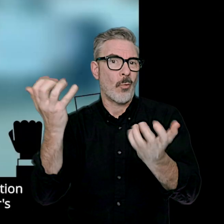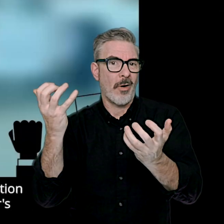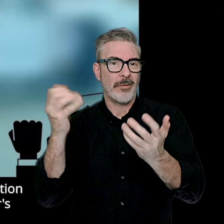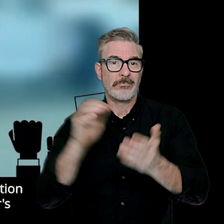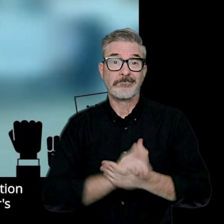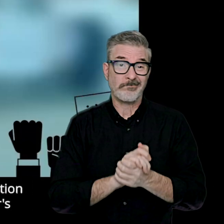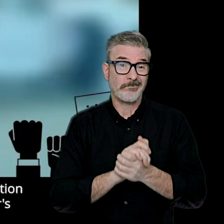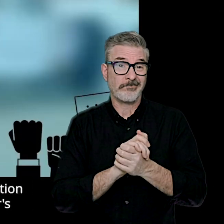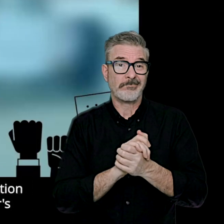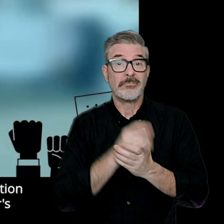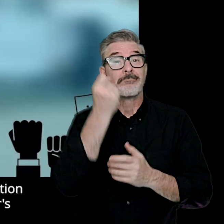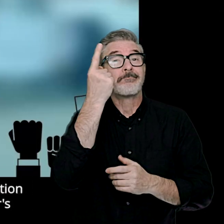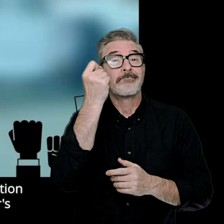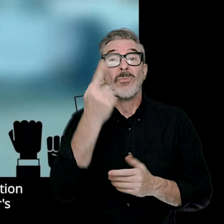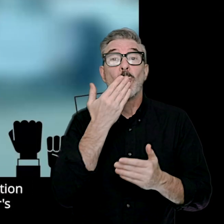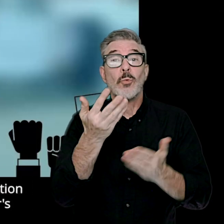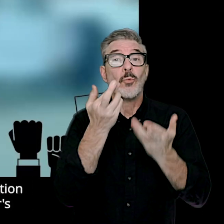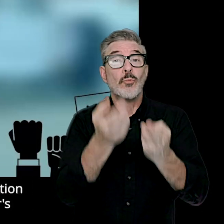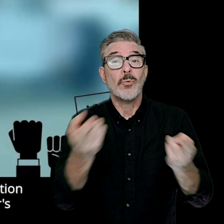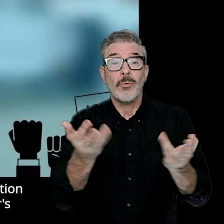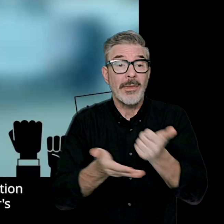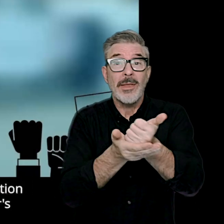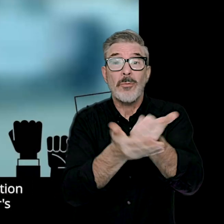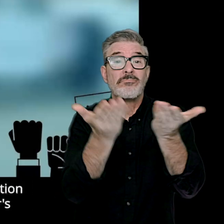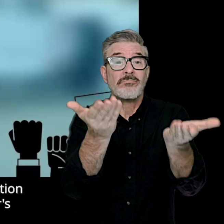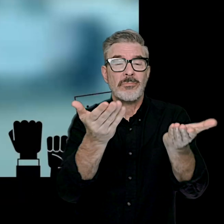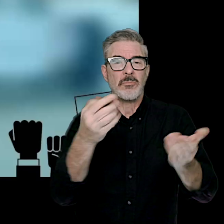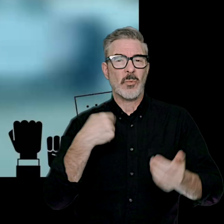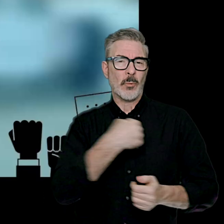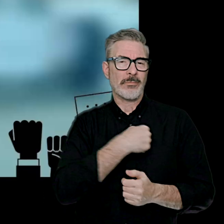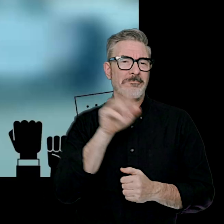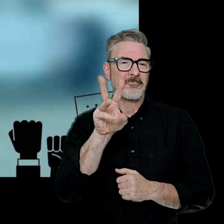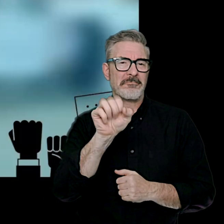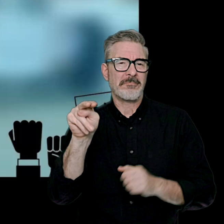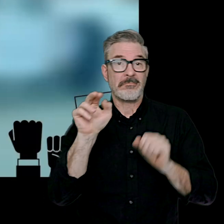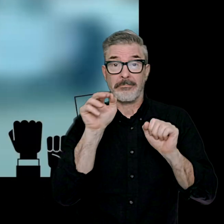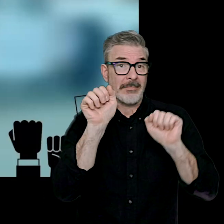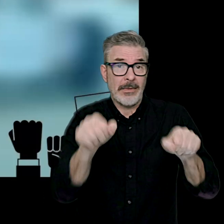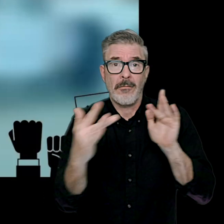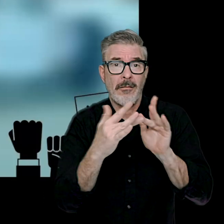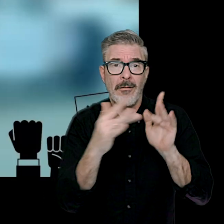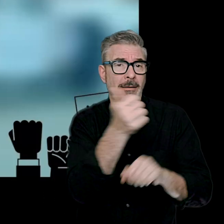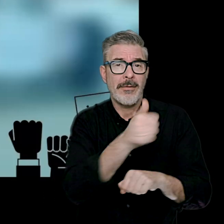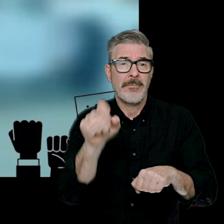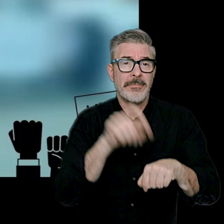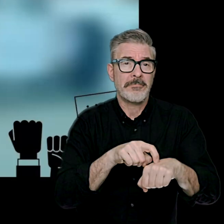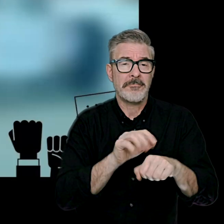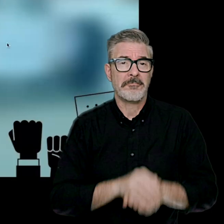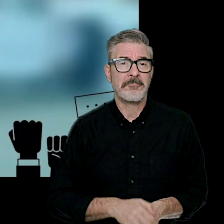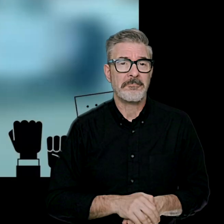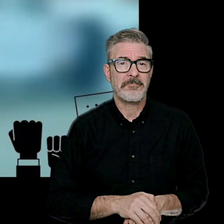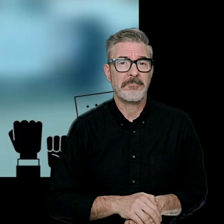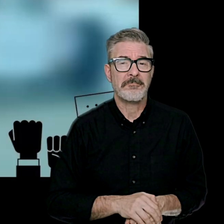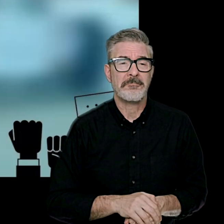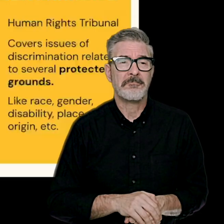in the circumstances to make a connection between acting against the employer's interest and some negative consequences that you have.